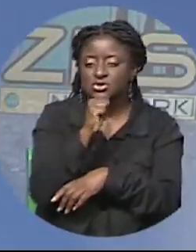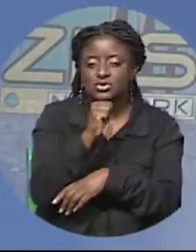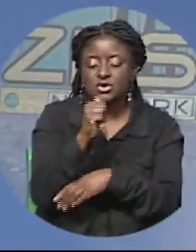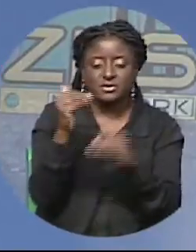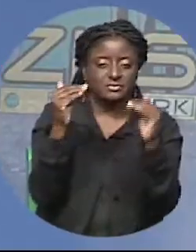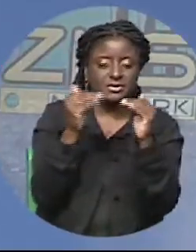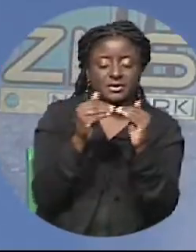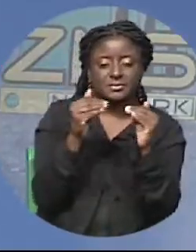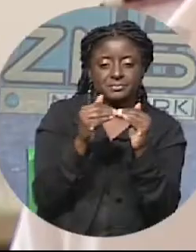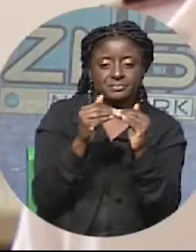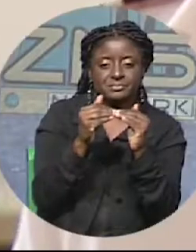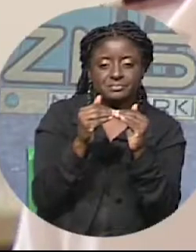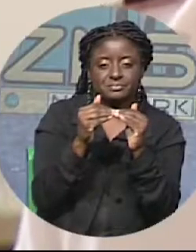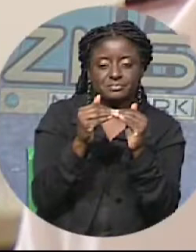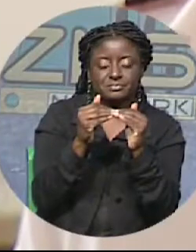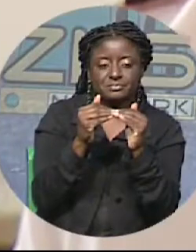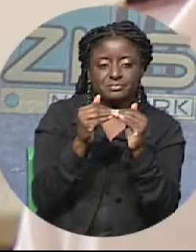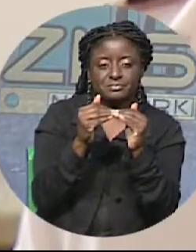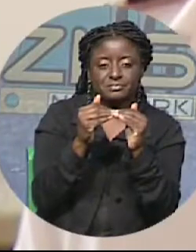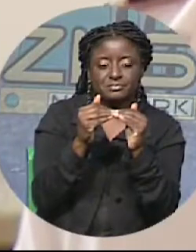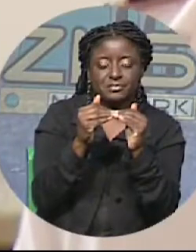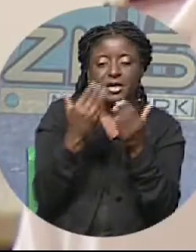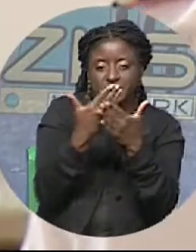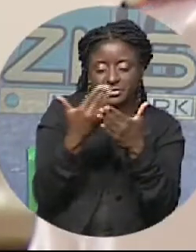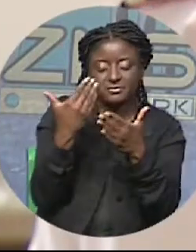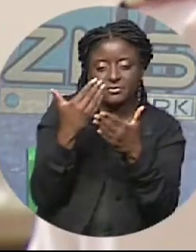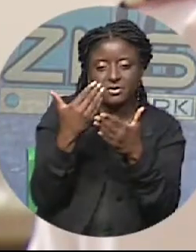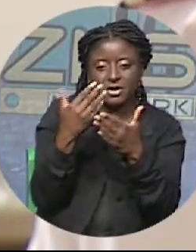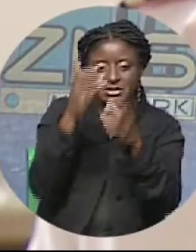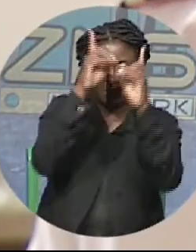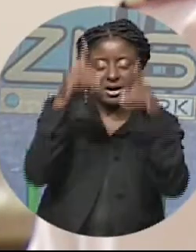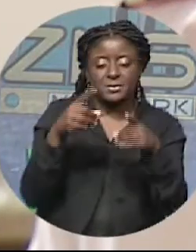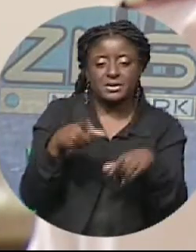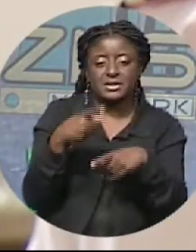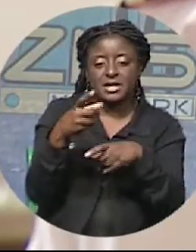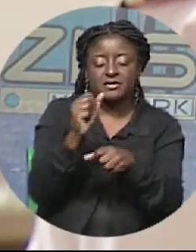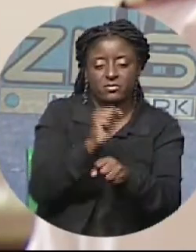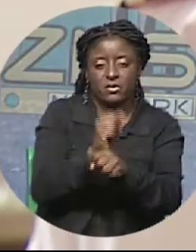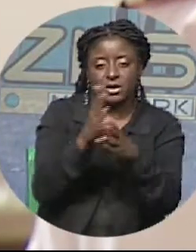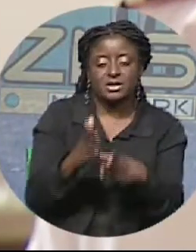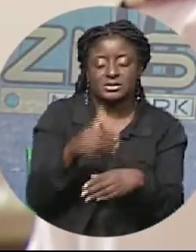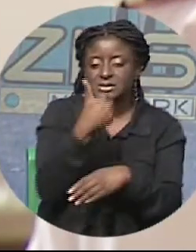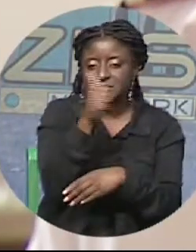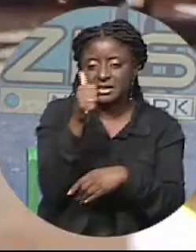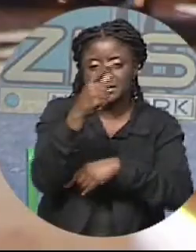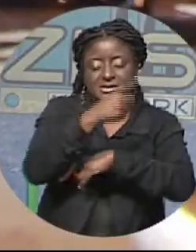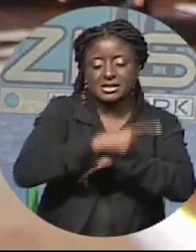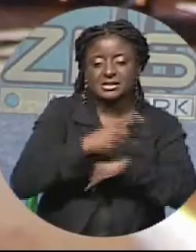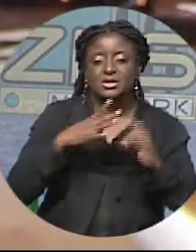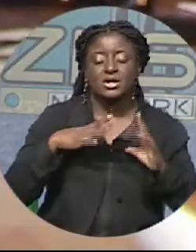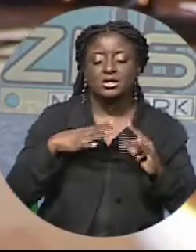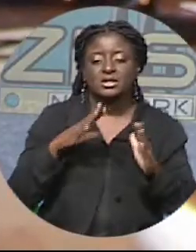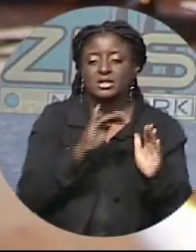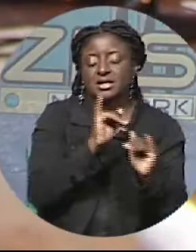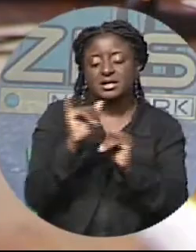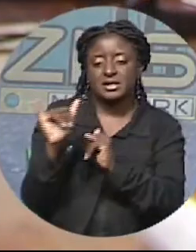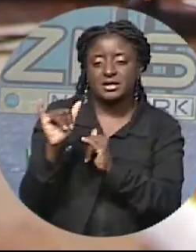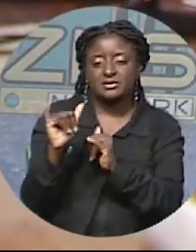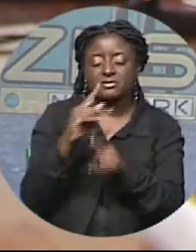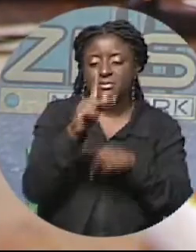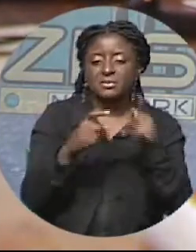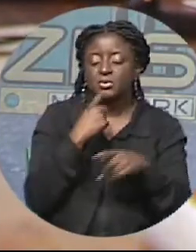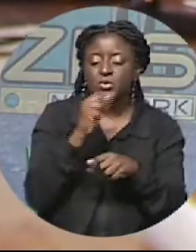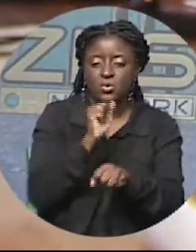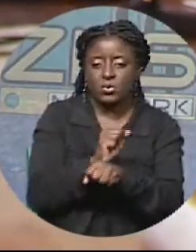stated in the release, the department used to give employees 10 days public holiday leave at the beginning of the year, and people who worked a